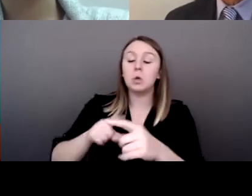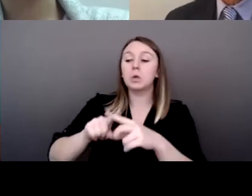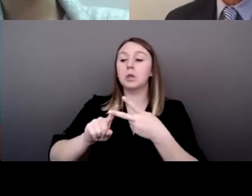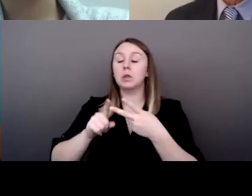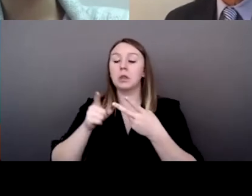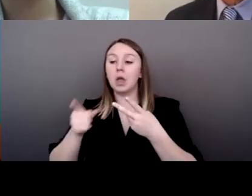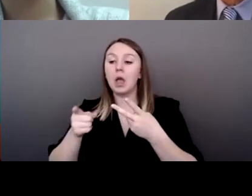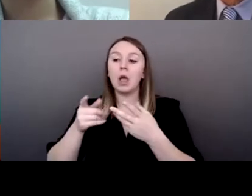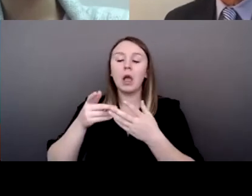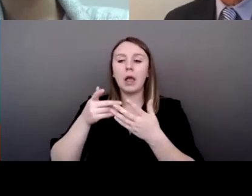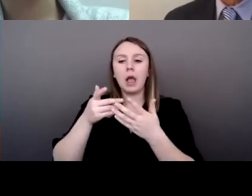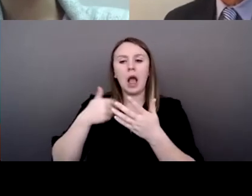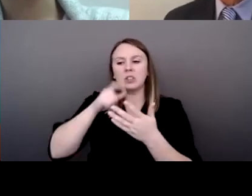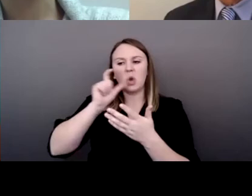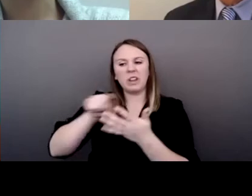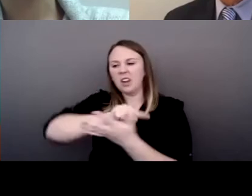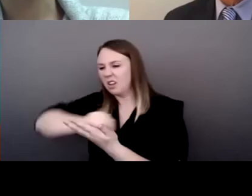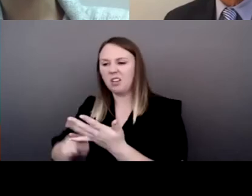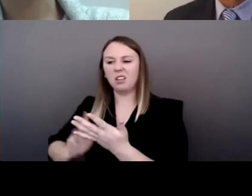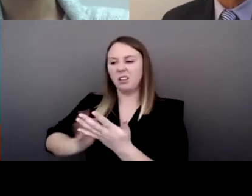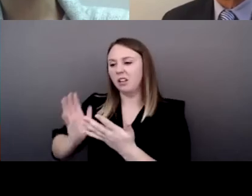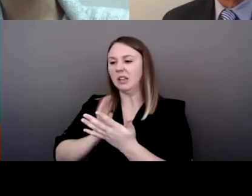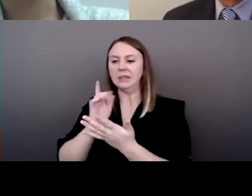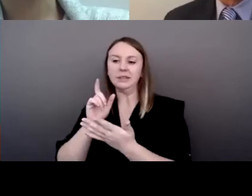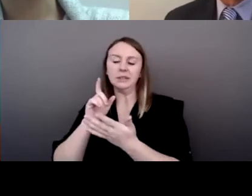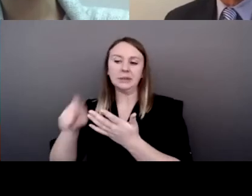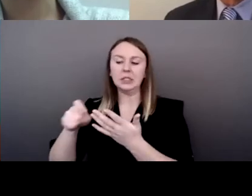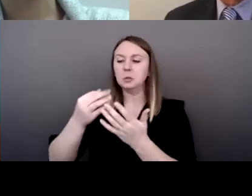federal agency that's coming into tribal communities to police.